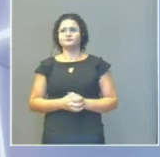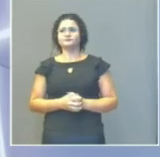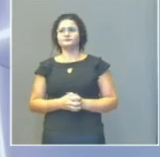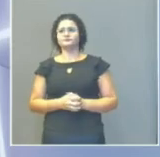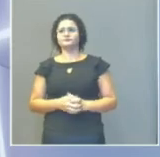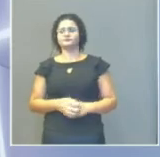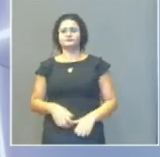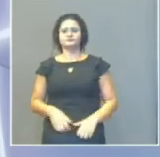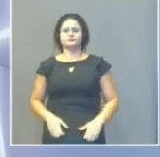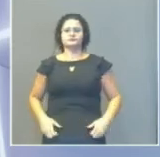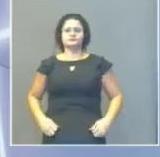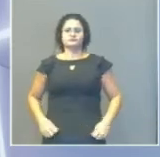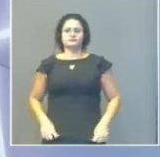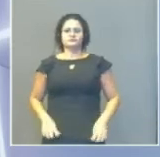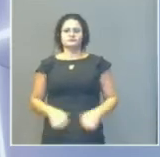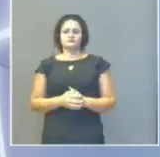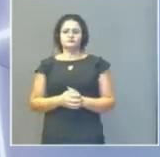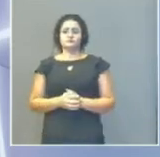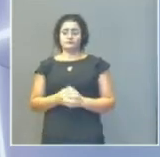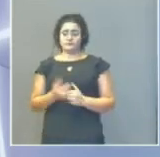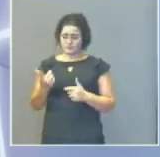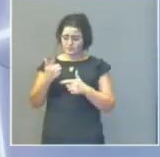And it has led us to troubling places.